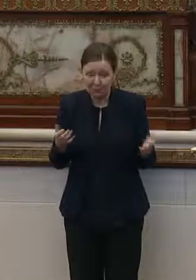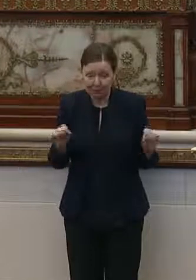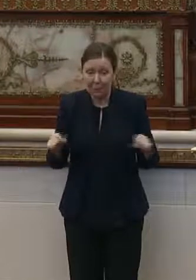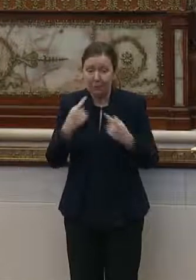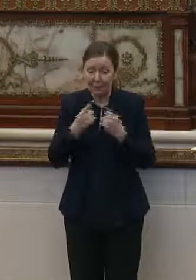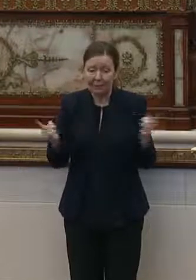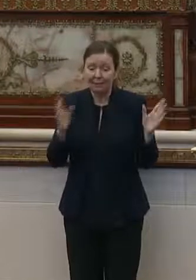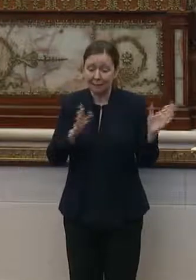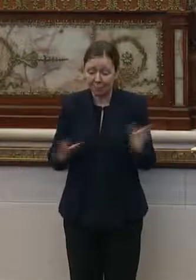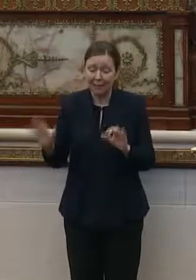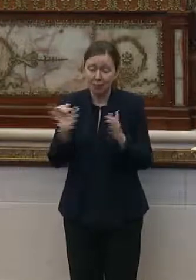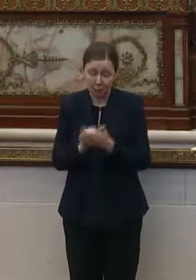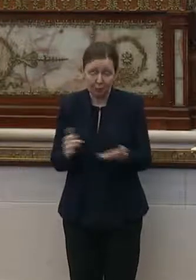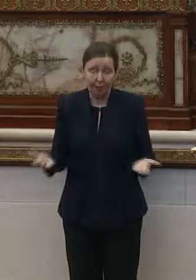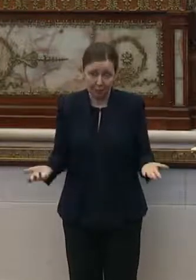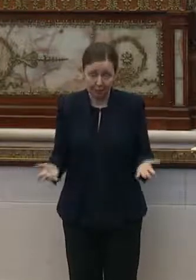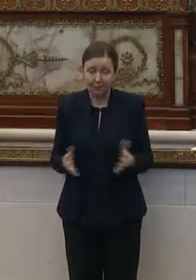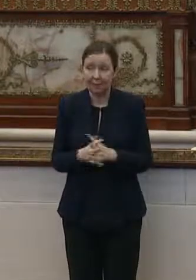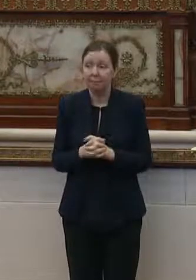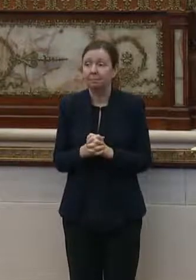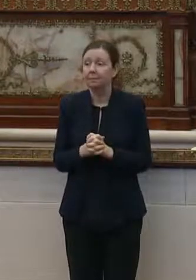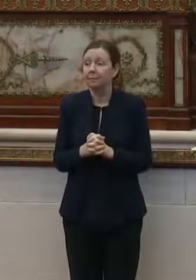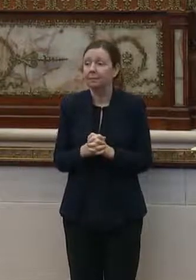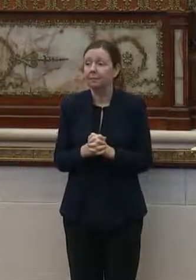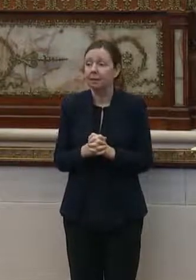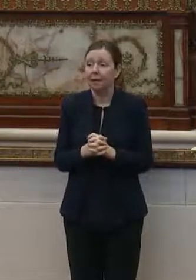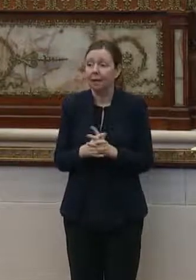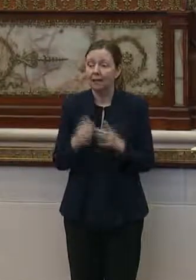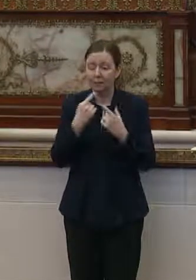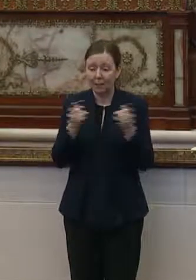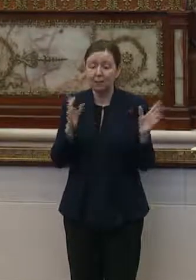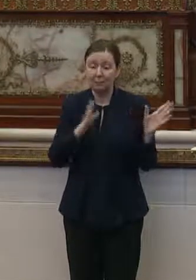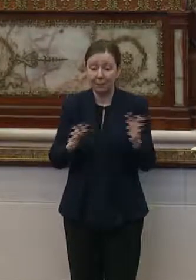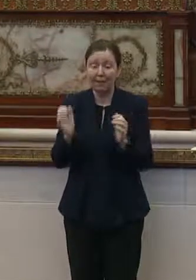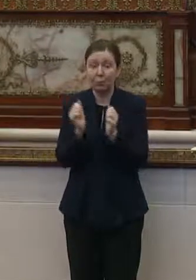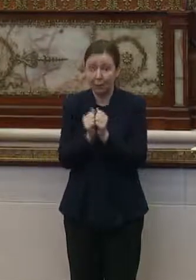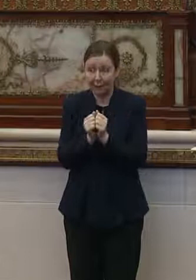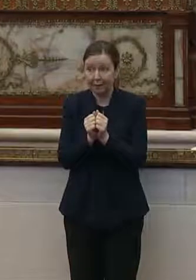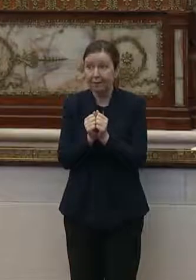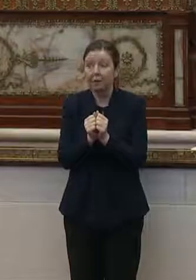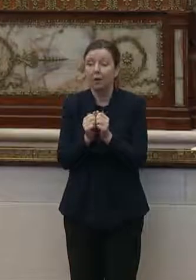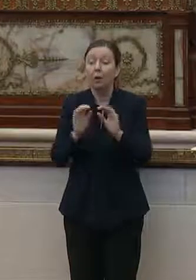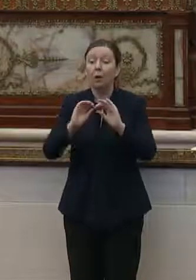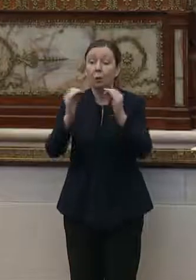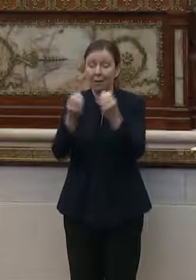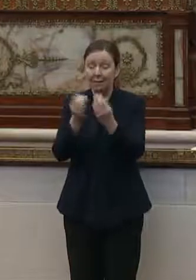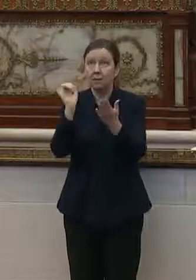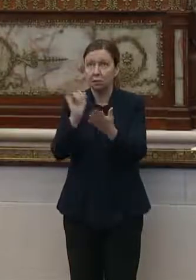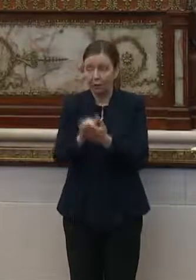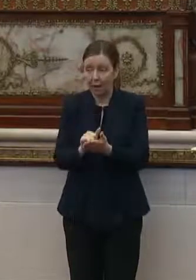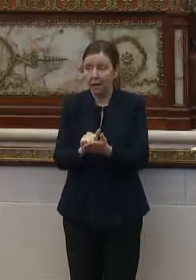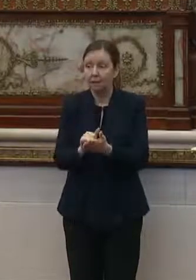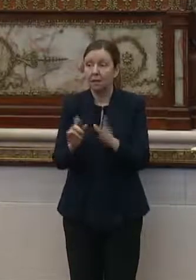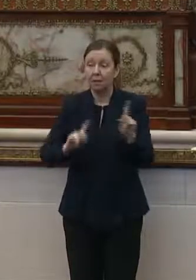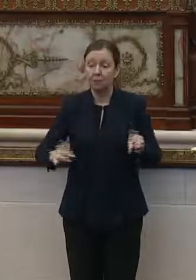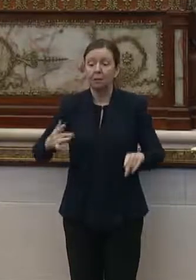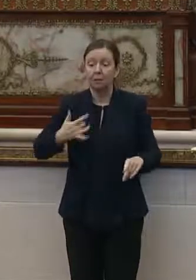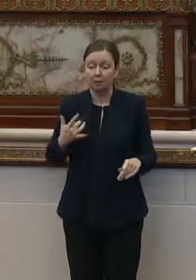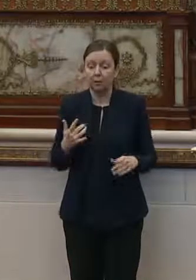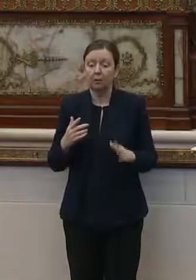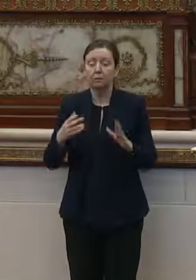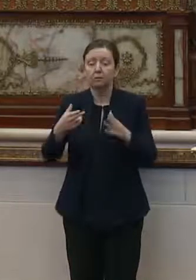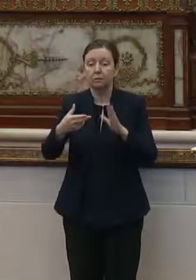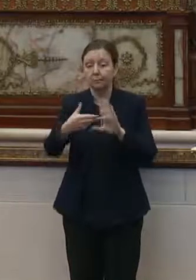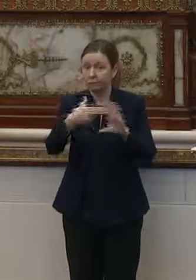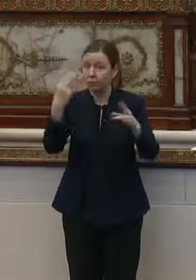announce a plan to do that and to announce a plan with an organization that people feel is very